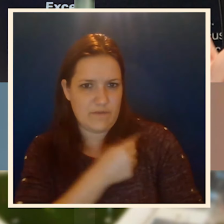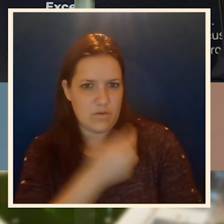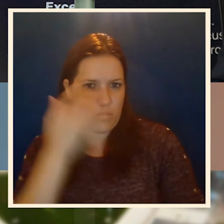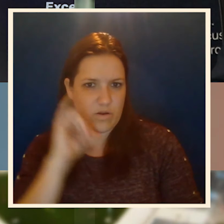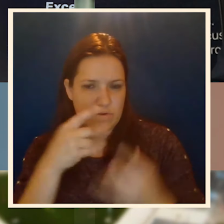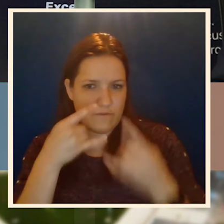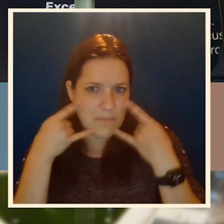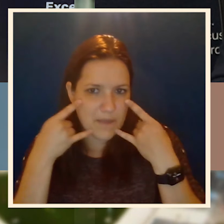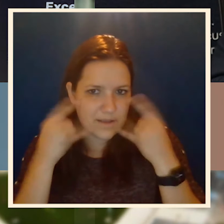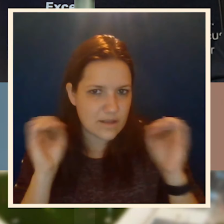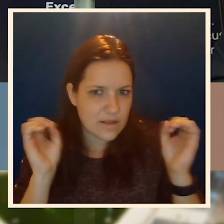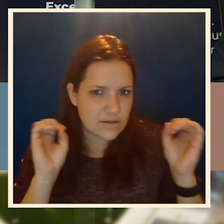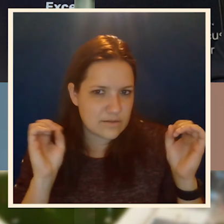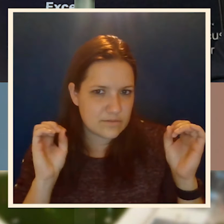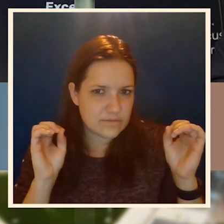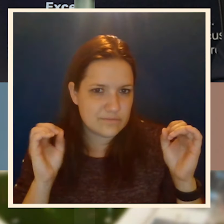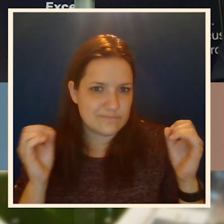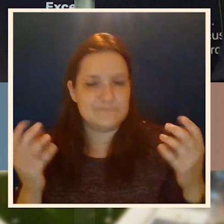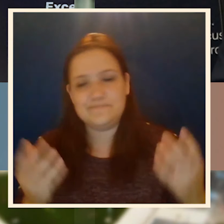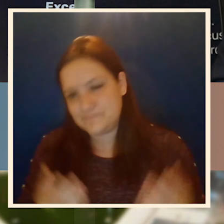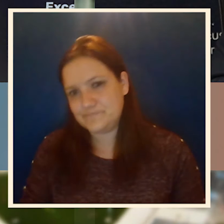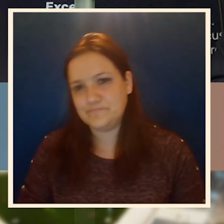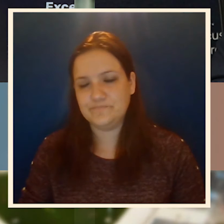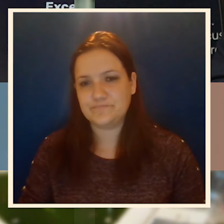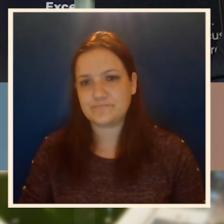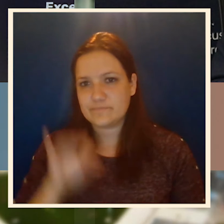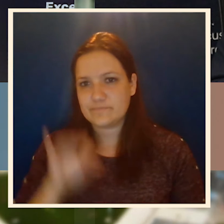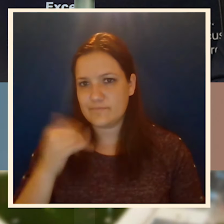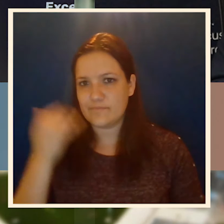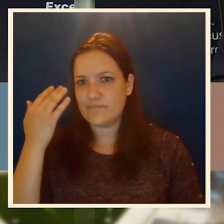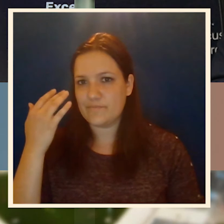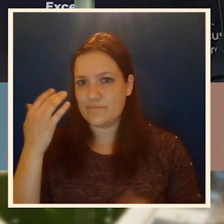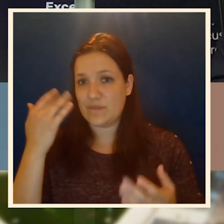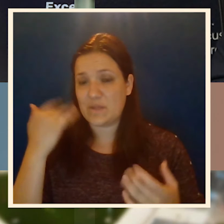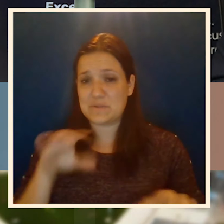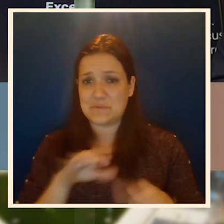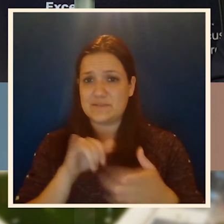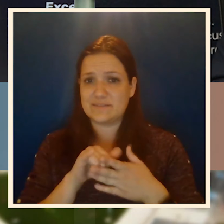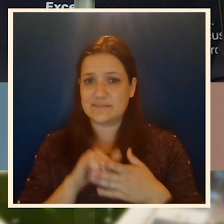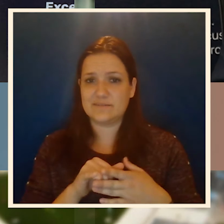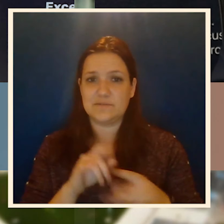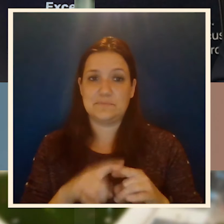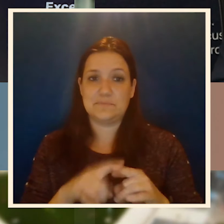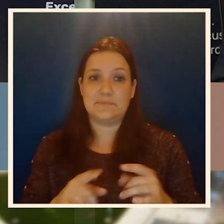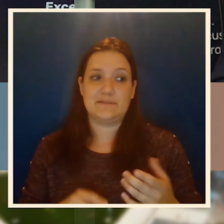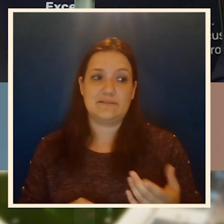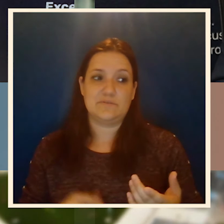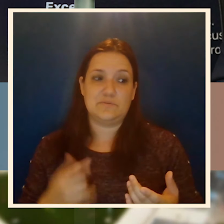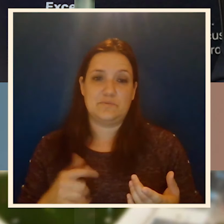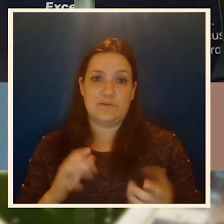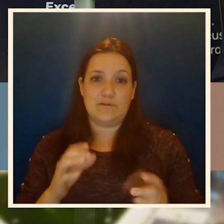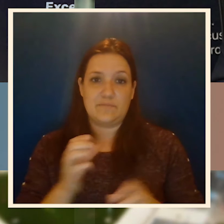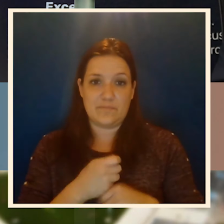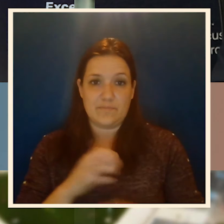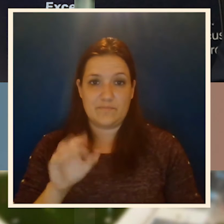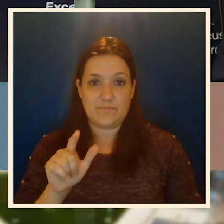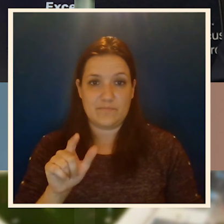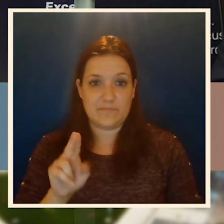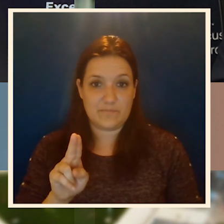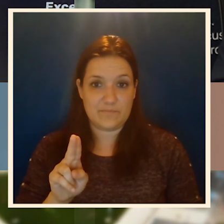Why aren't you wearing a mask? And so that's really what it's for. But again, we've made the flu